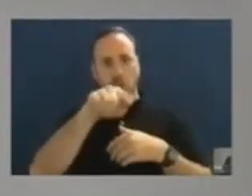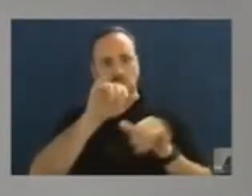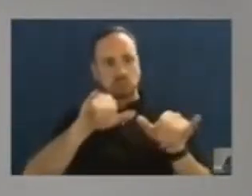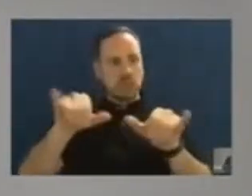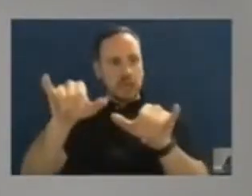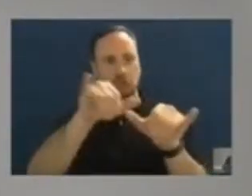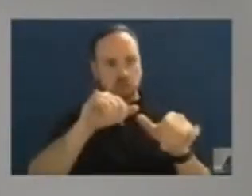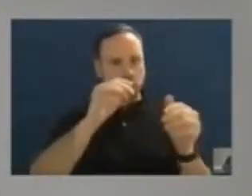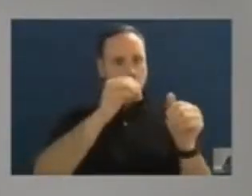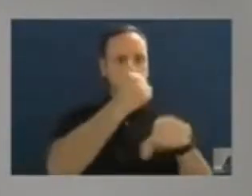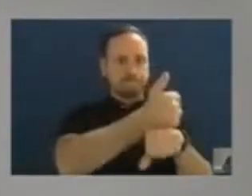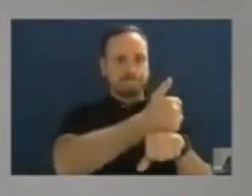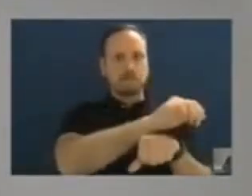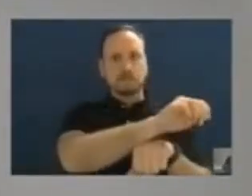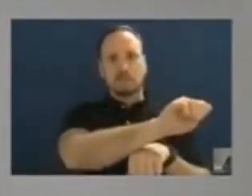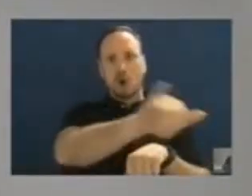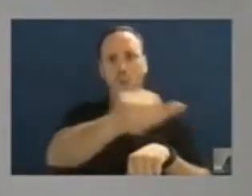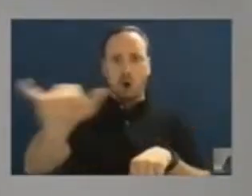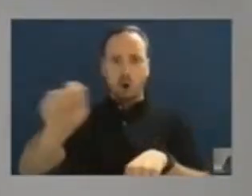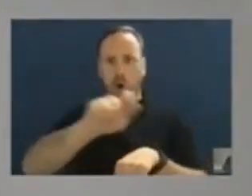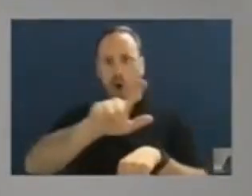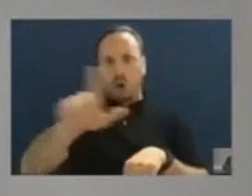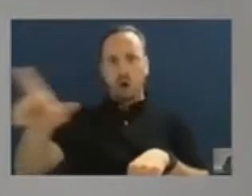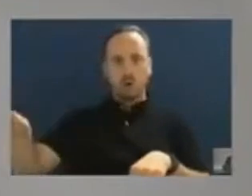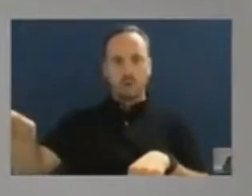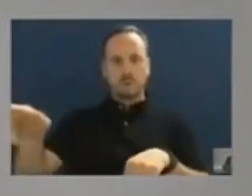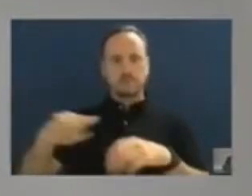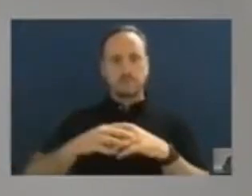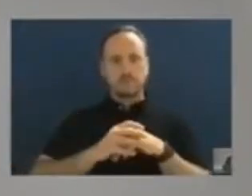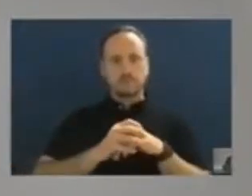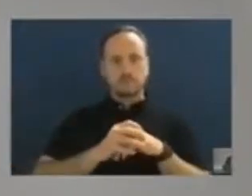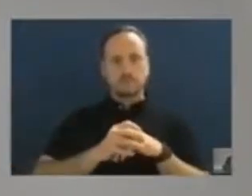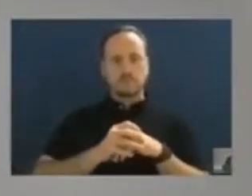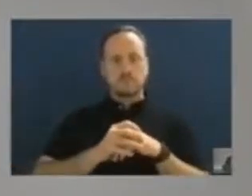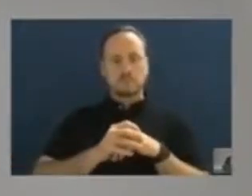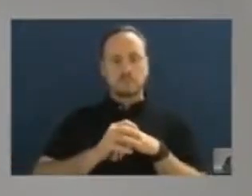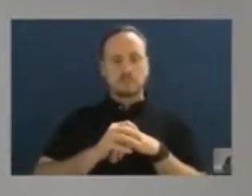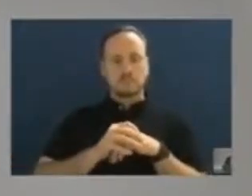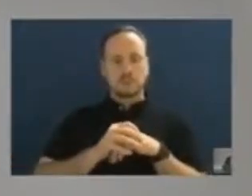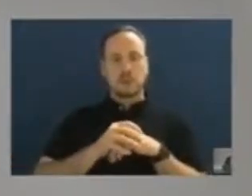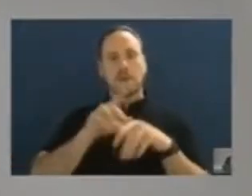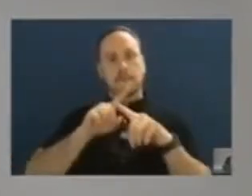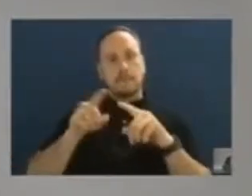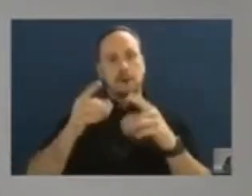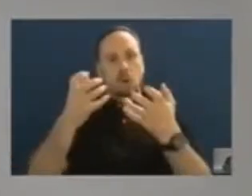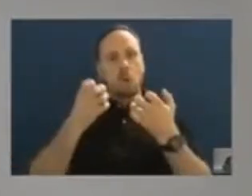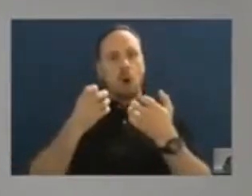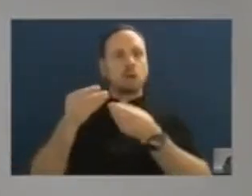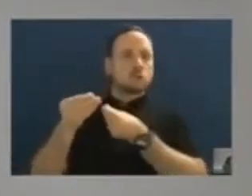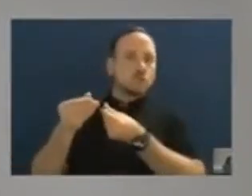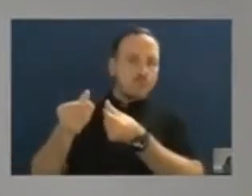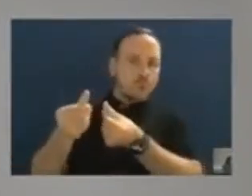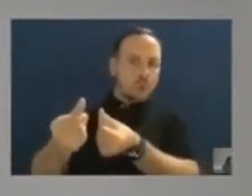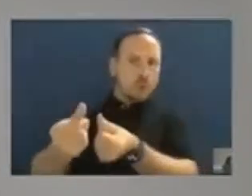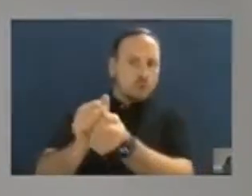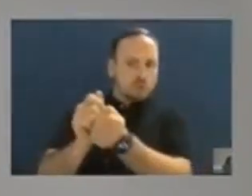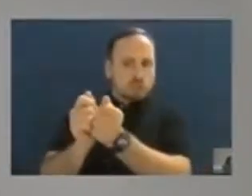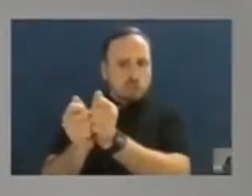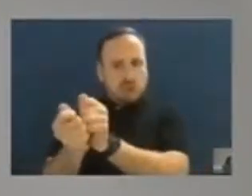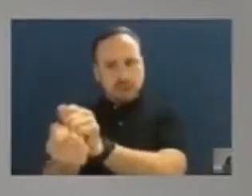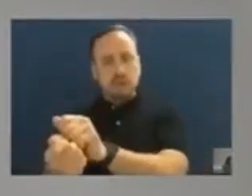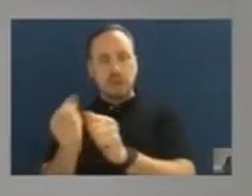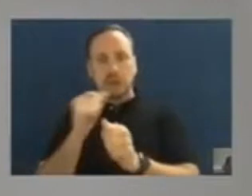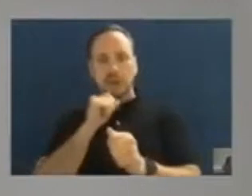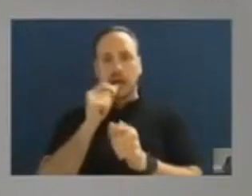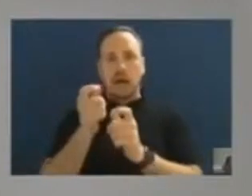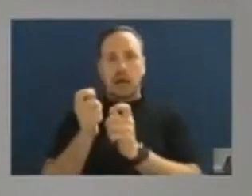to be done in a way that creates a smooth transition, not a hard pivot. But we want to make sure that if we're recognizing that